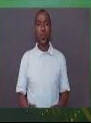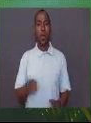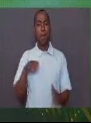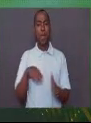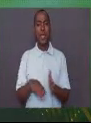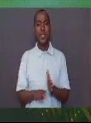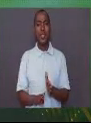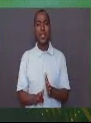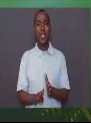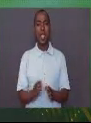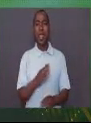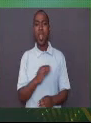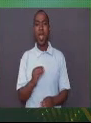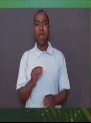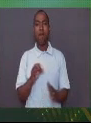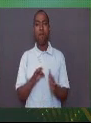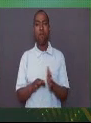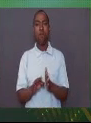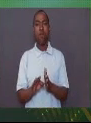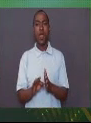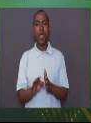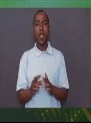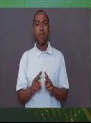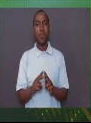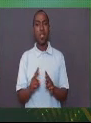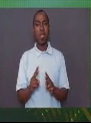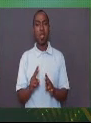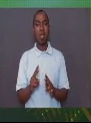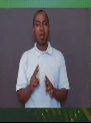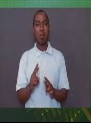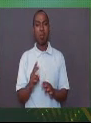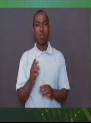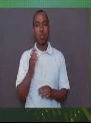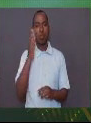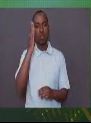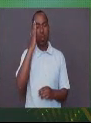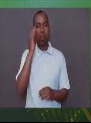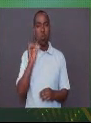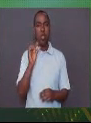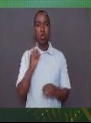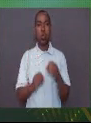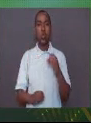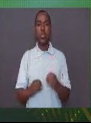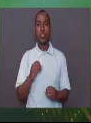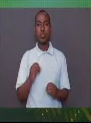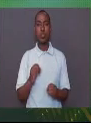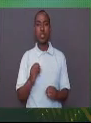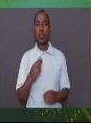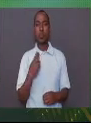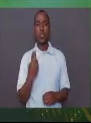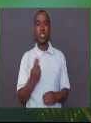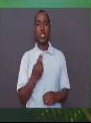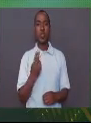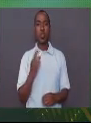Bacteria and fungi are the most common microorganisms that are used